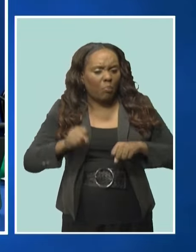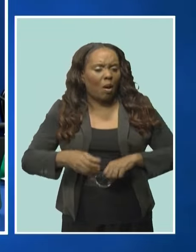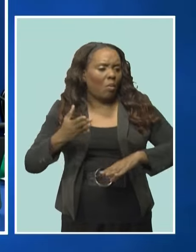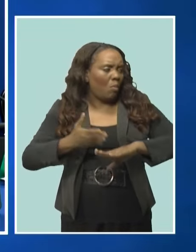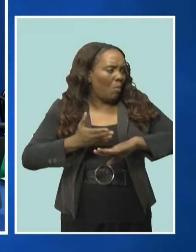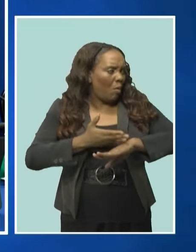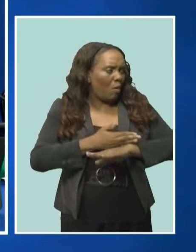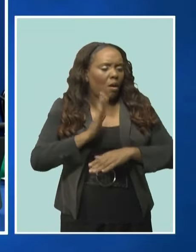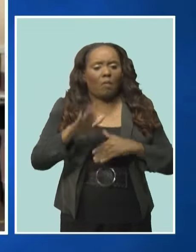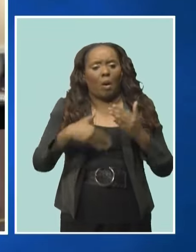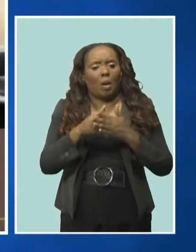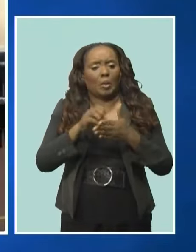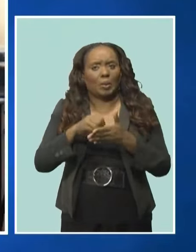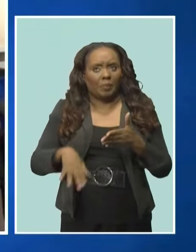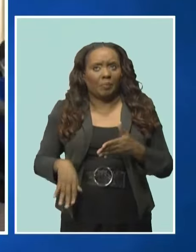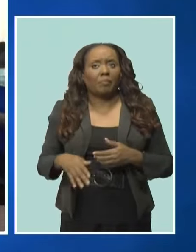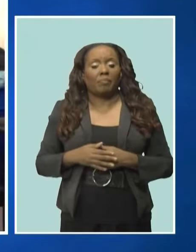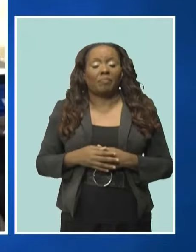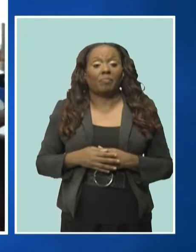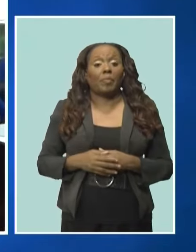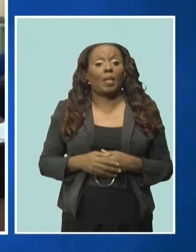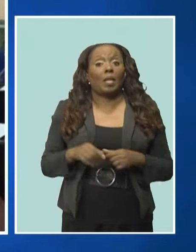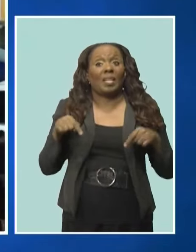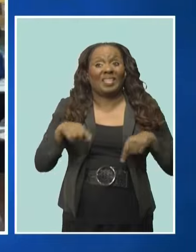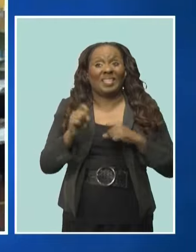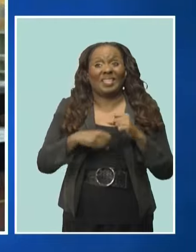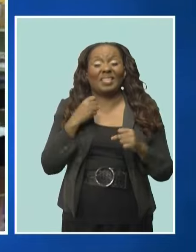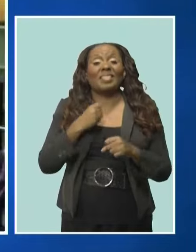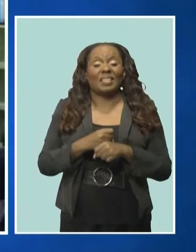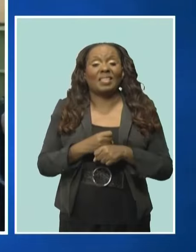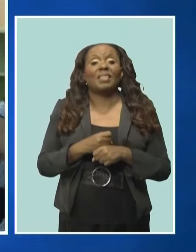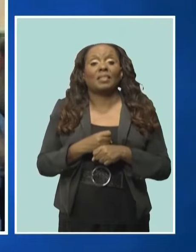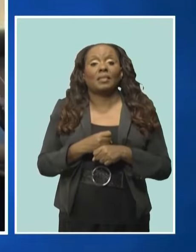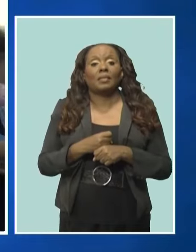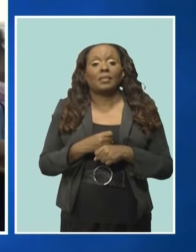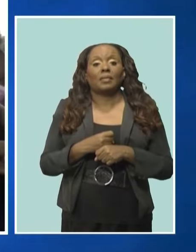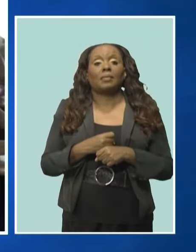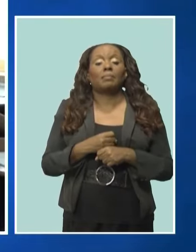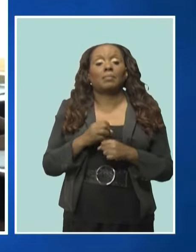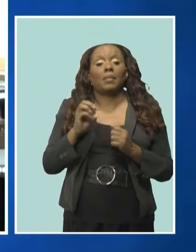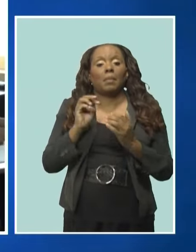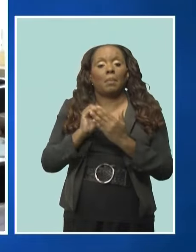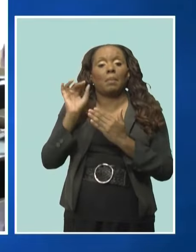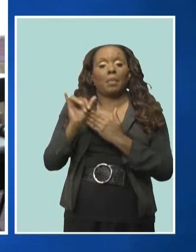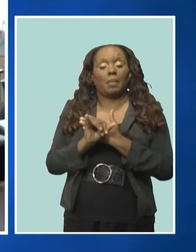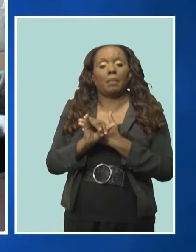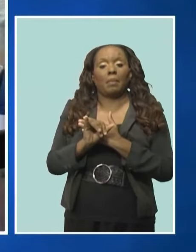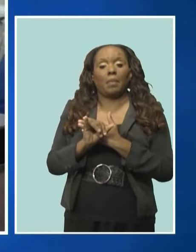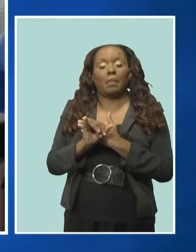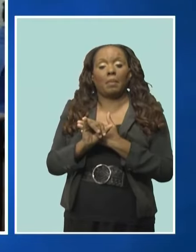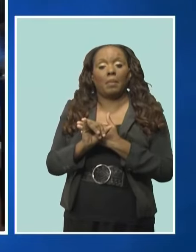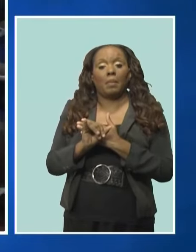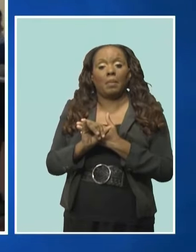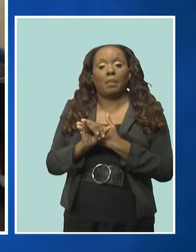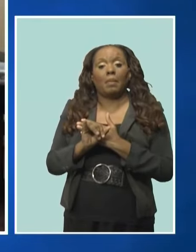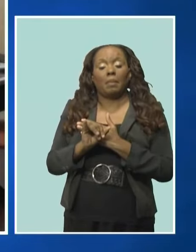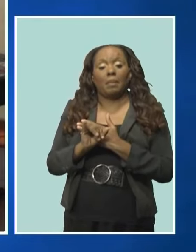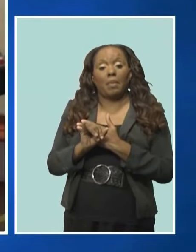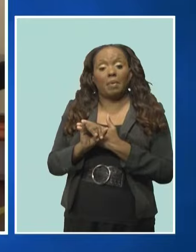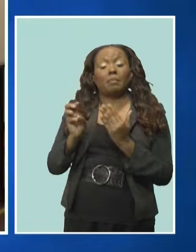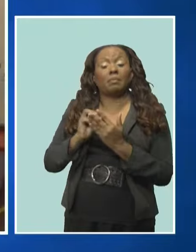our students. This year, the Common Entrance exam returned to the original May administration date, with students from